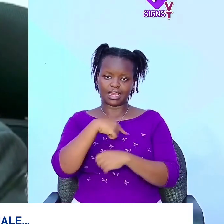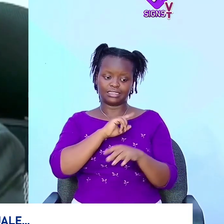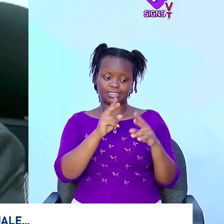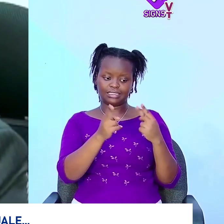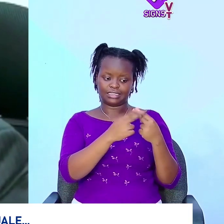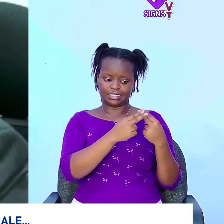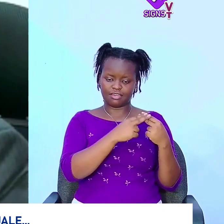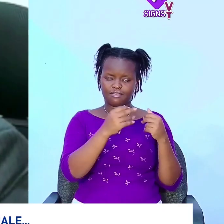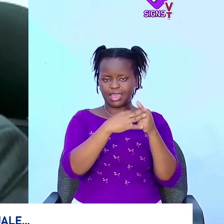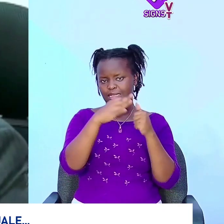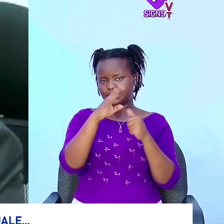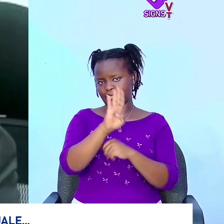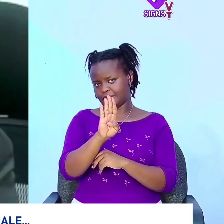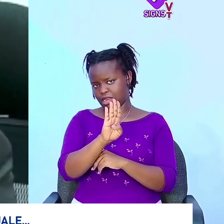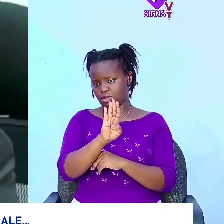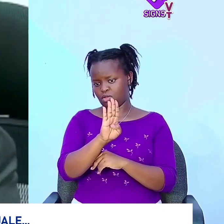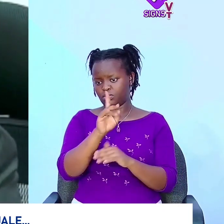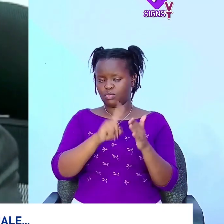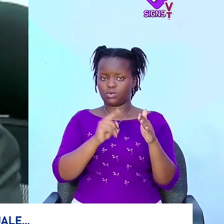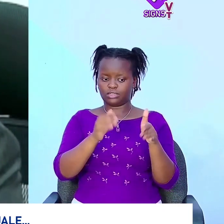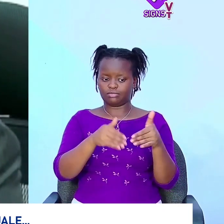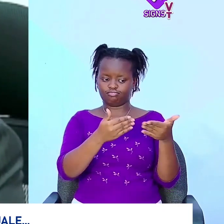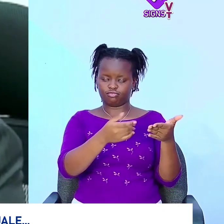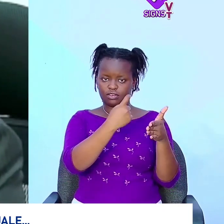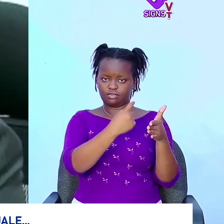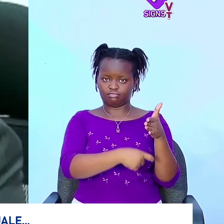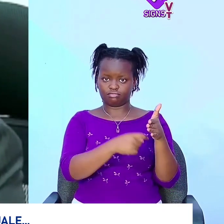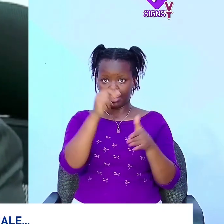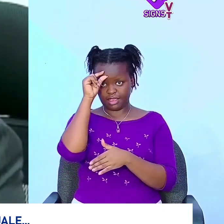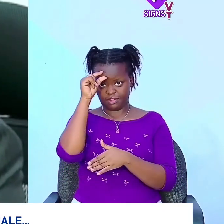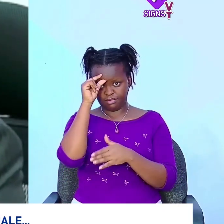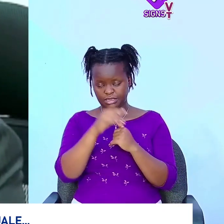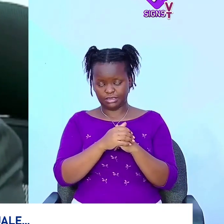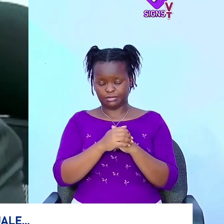to 8 billion what was charged government. So